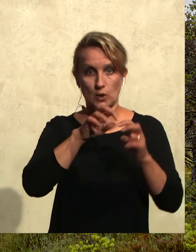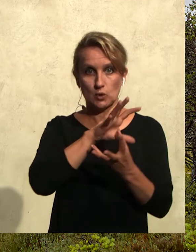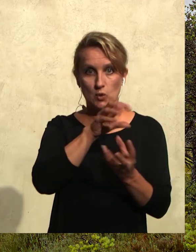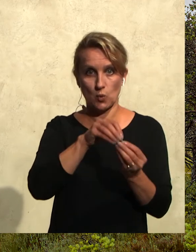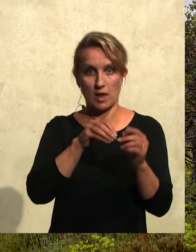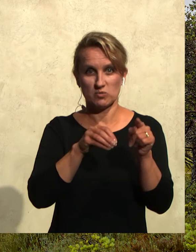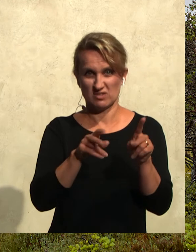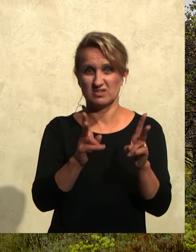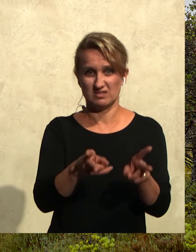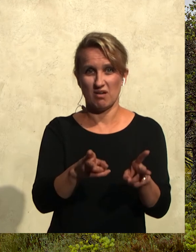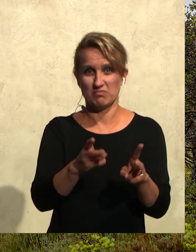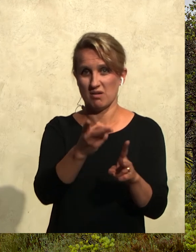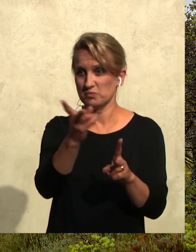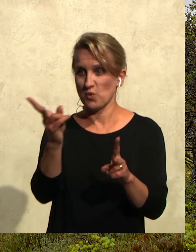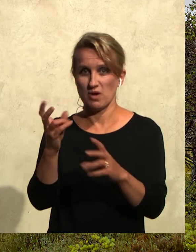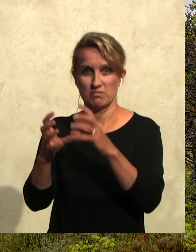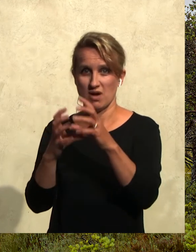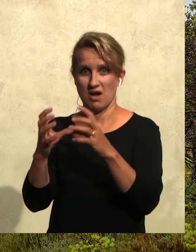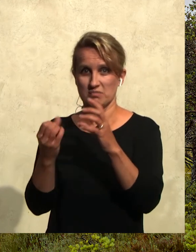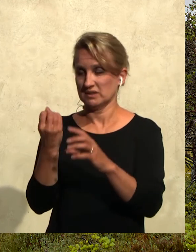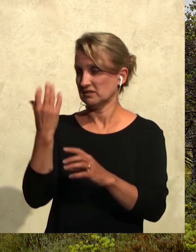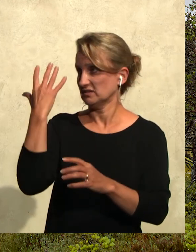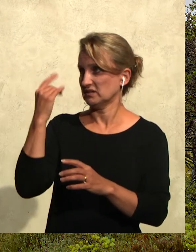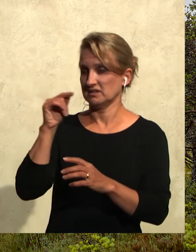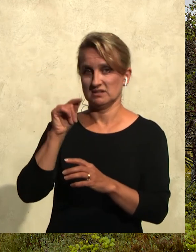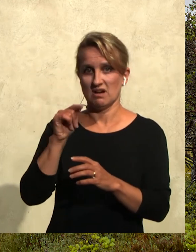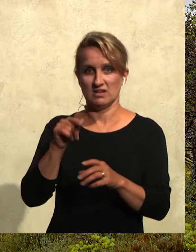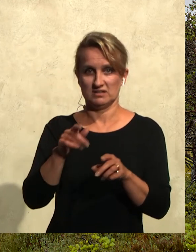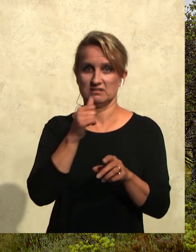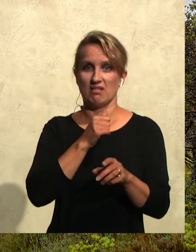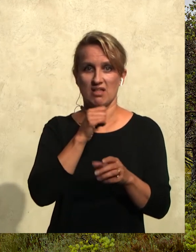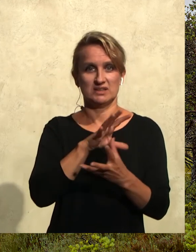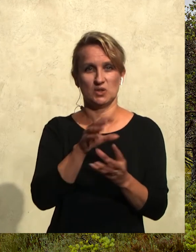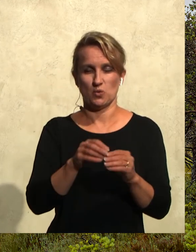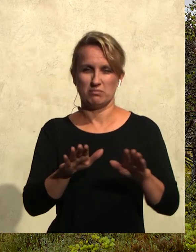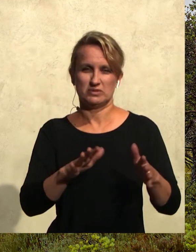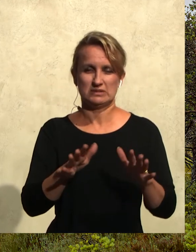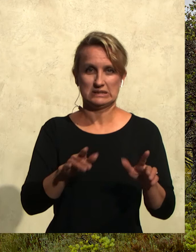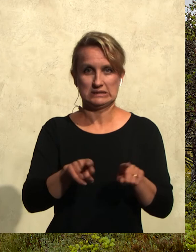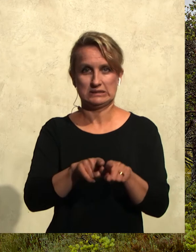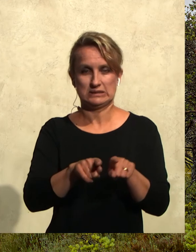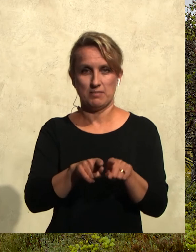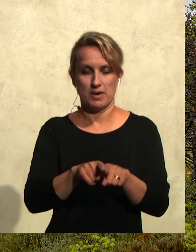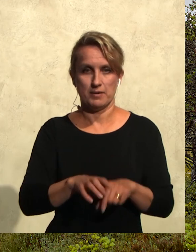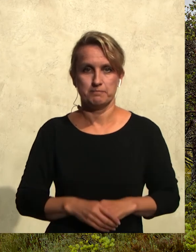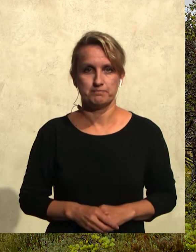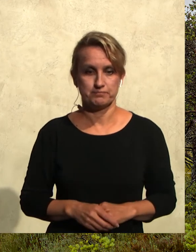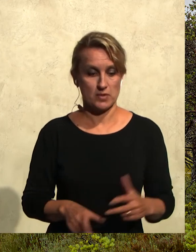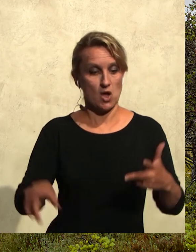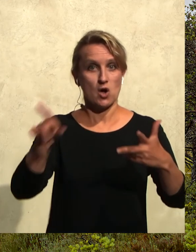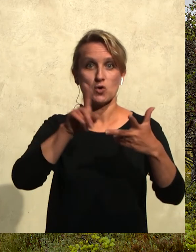still remain to see, but the indirect effects of the economic fallout in terms of